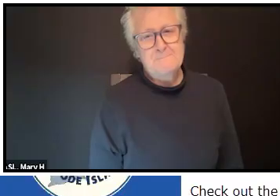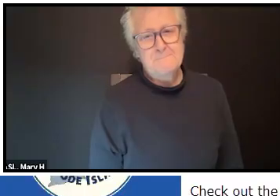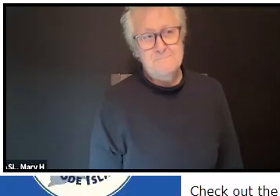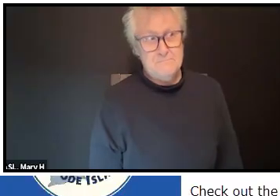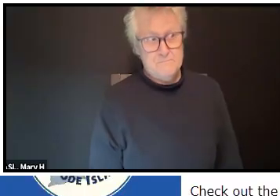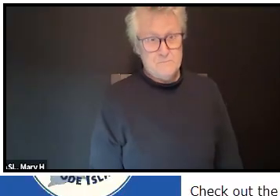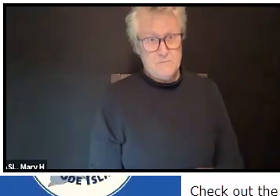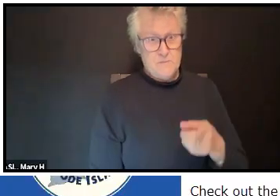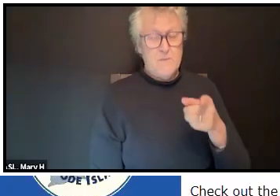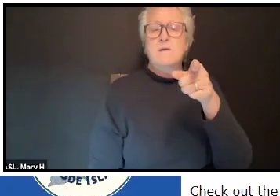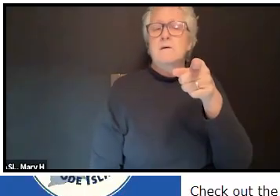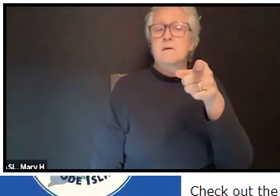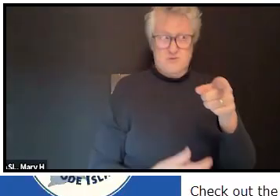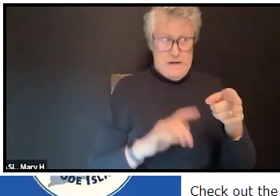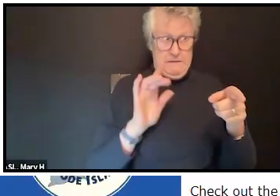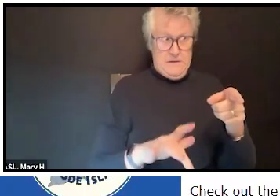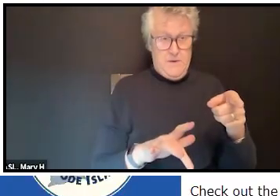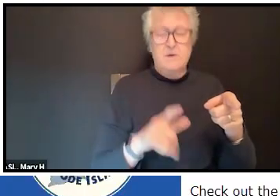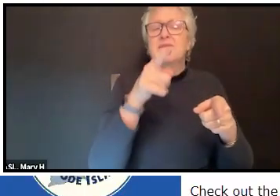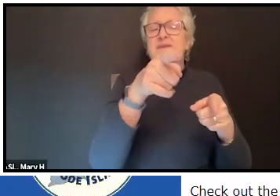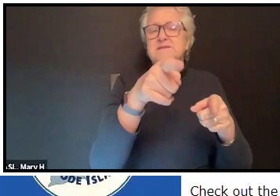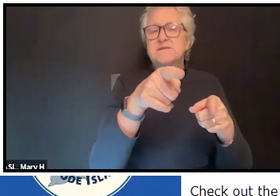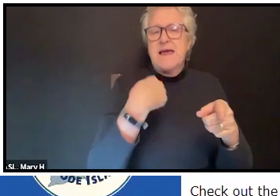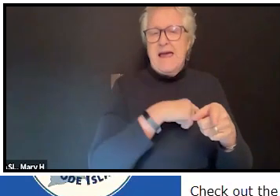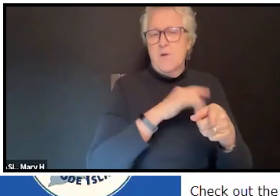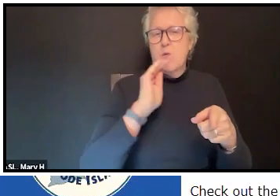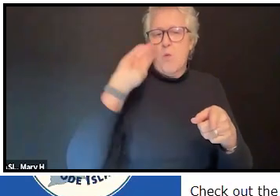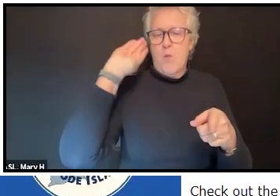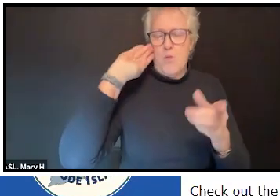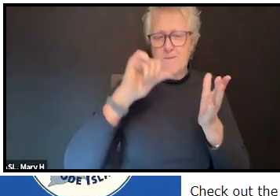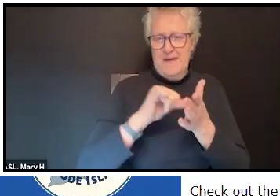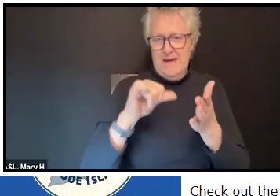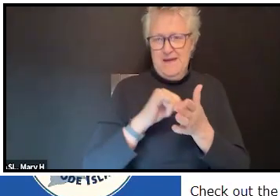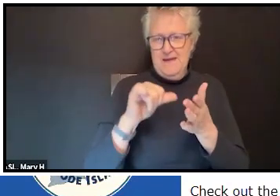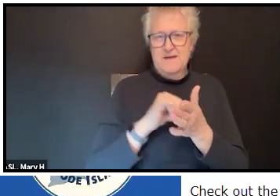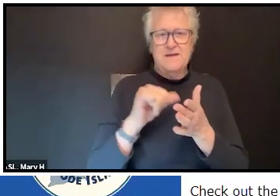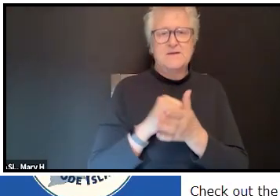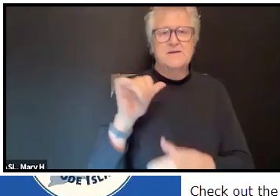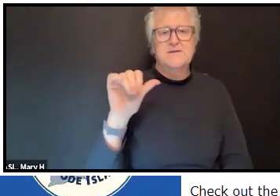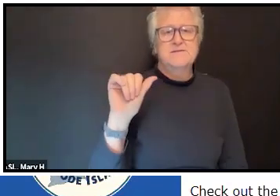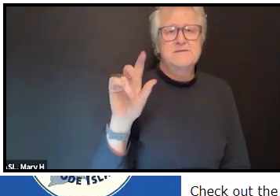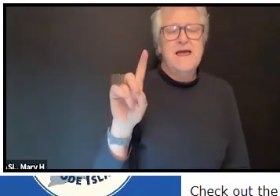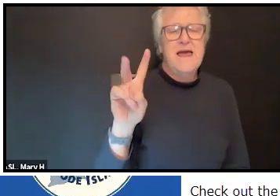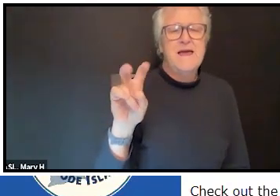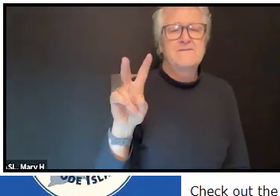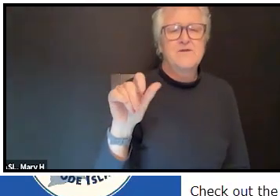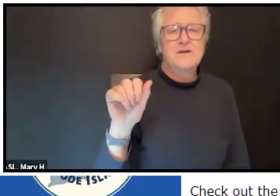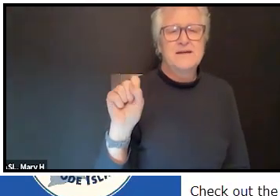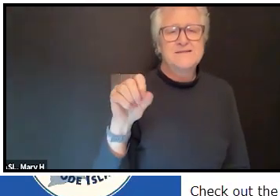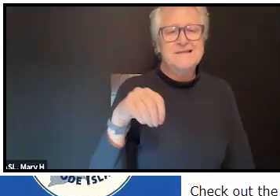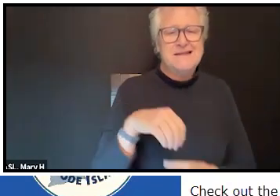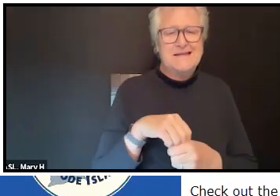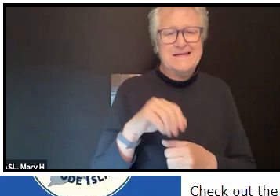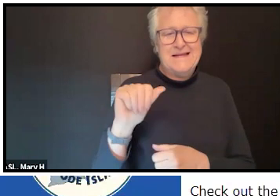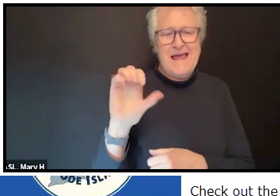This is our homepage, advocatesinaction.org. And I'm going to click this button right here because somebody read that. Michael, you want to just read what